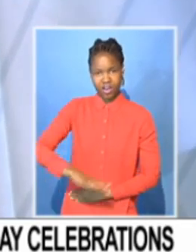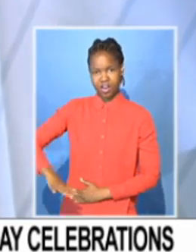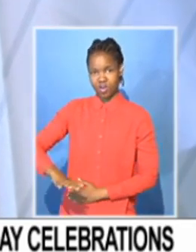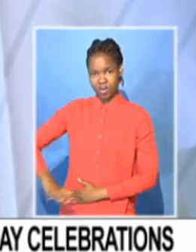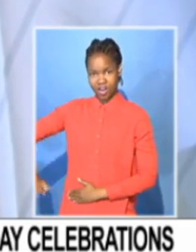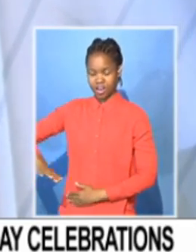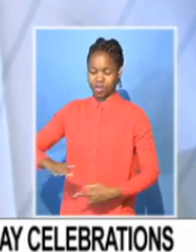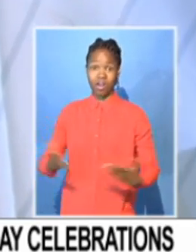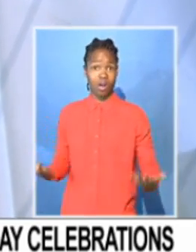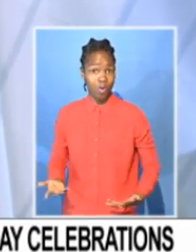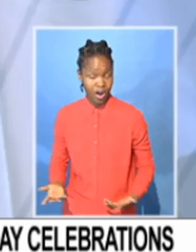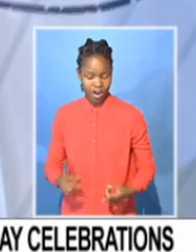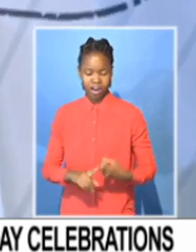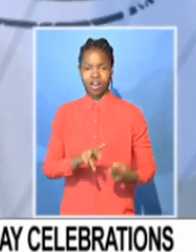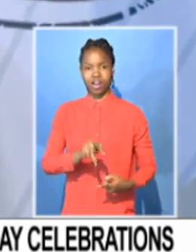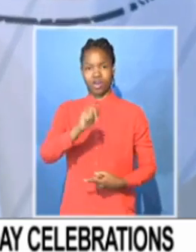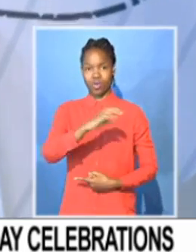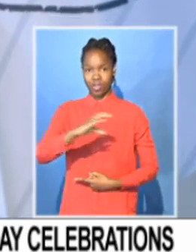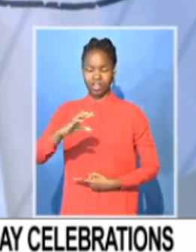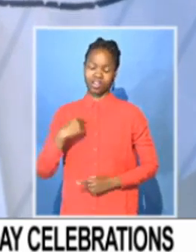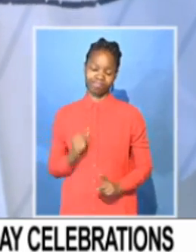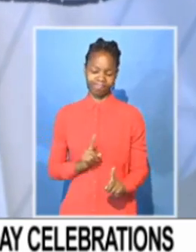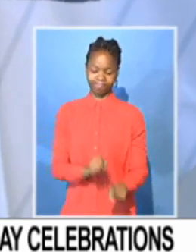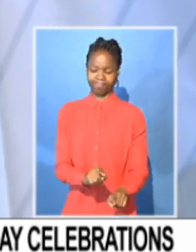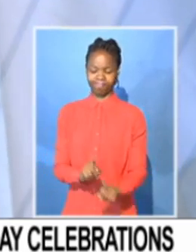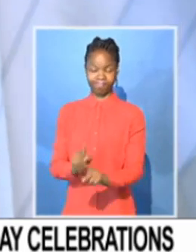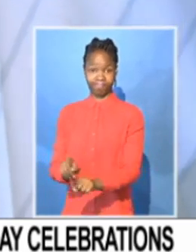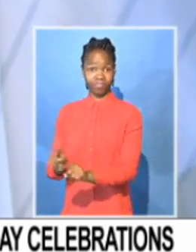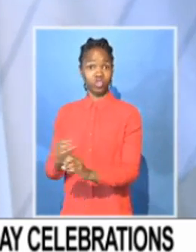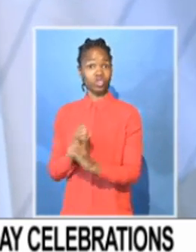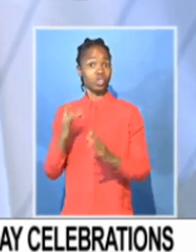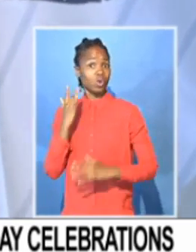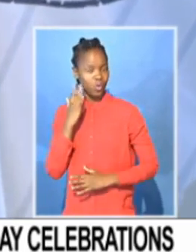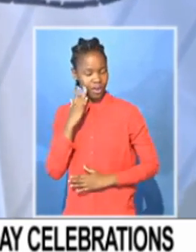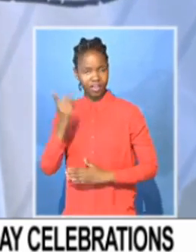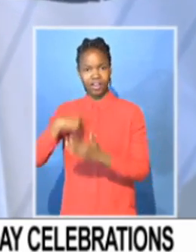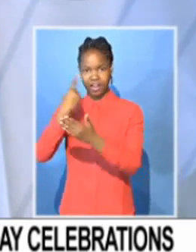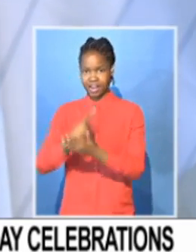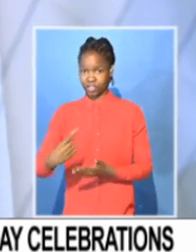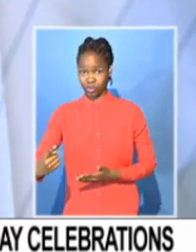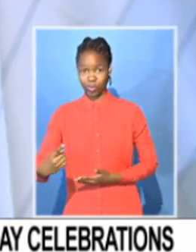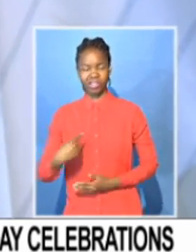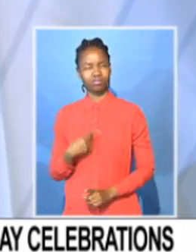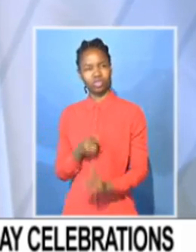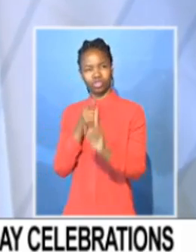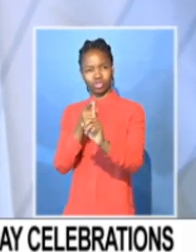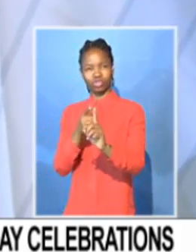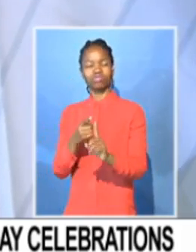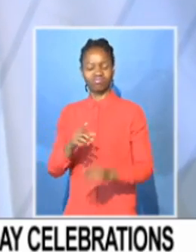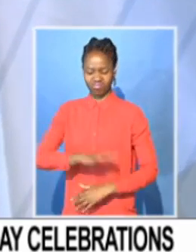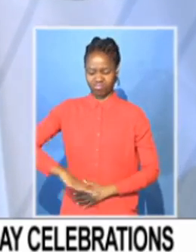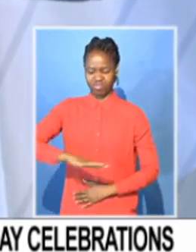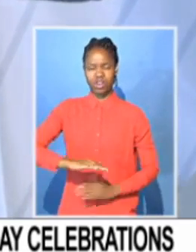Northern Cape with effect from next week to promote